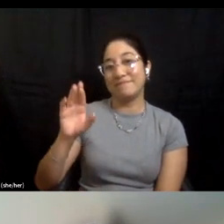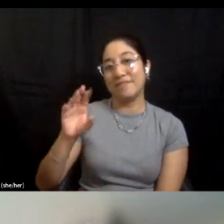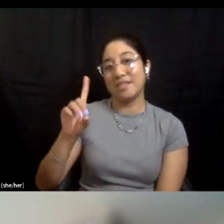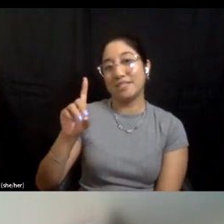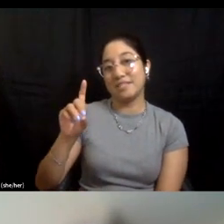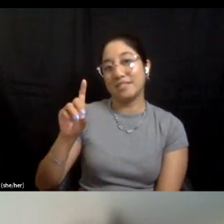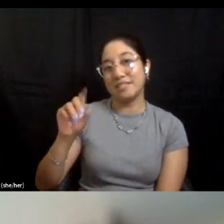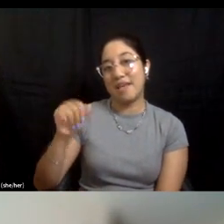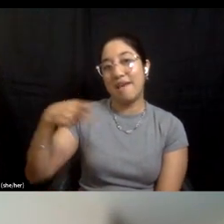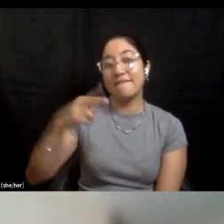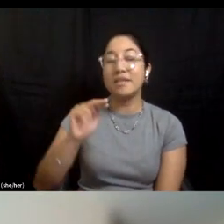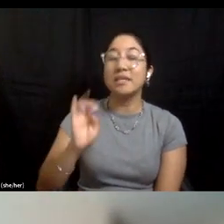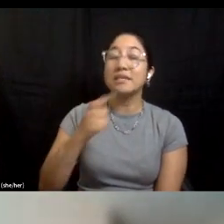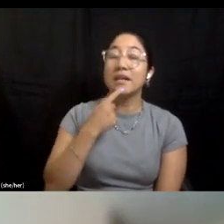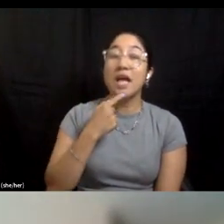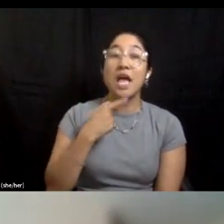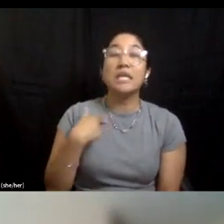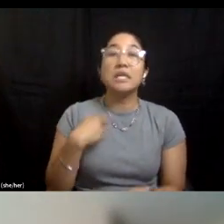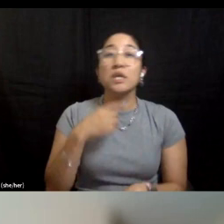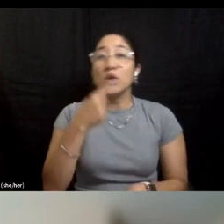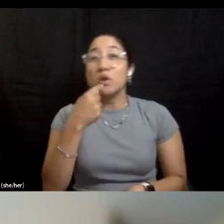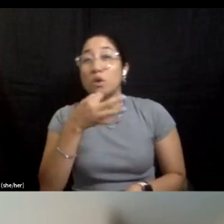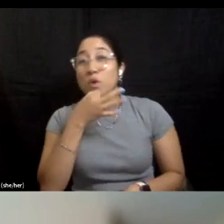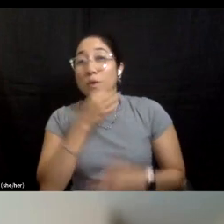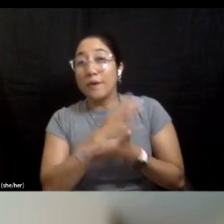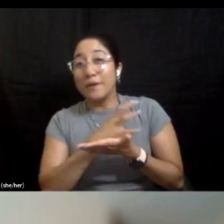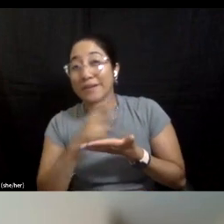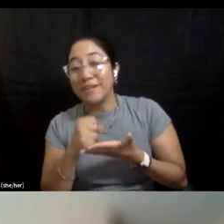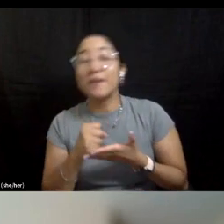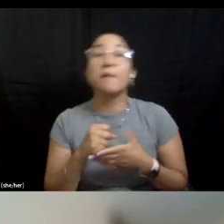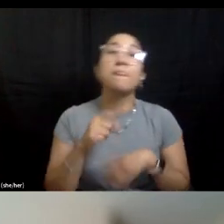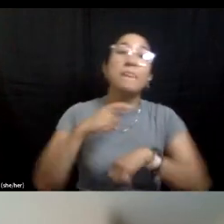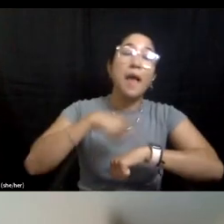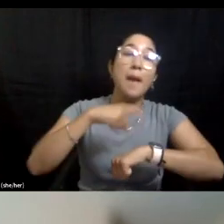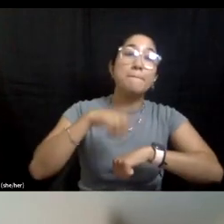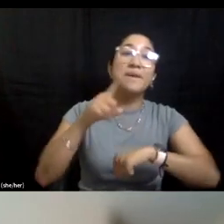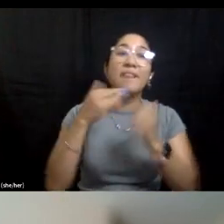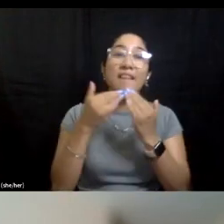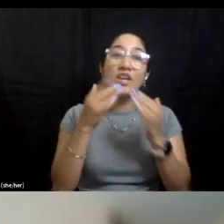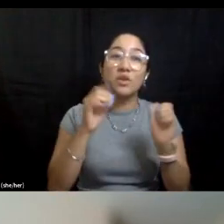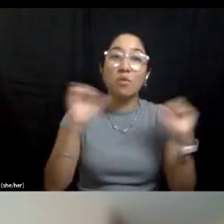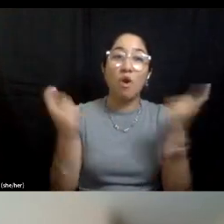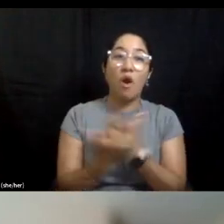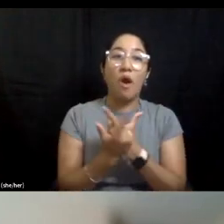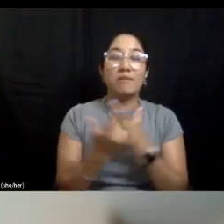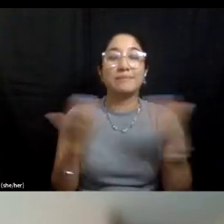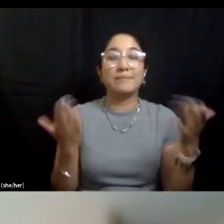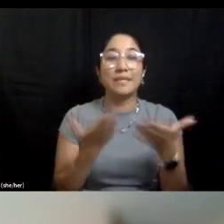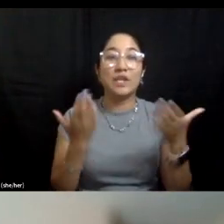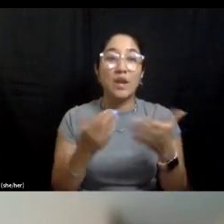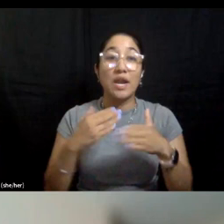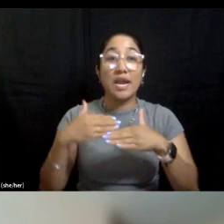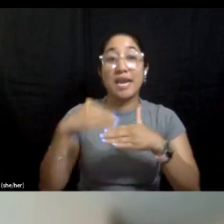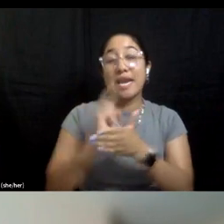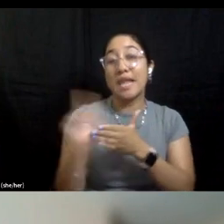almost completely out of time. So again, thank you everyone so much for being in this space. Next week, Josefina Baez is going to be